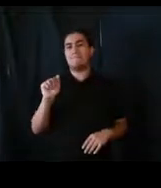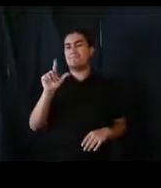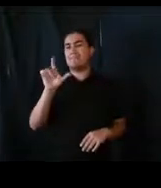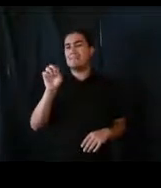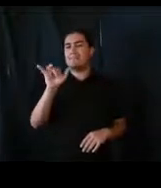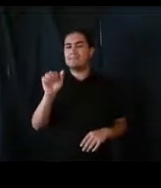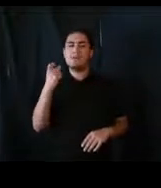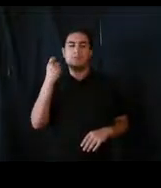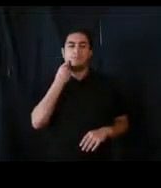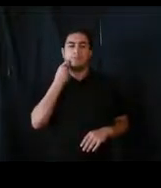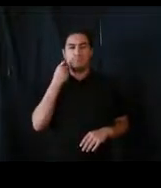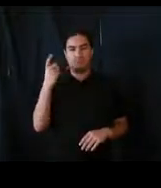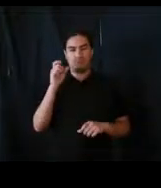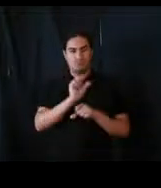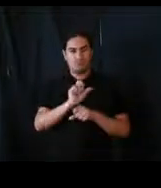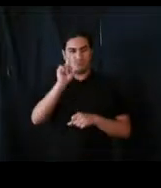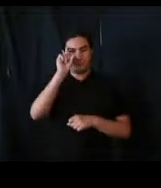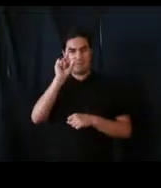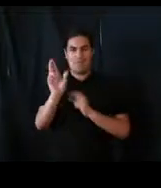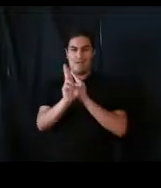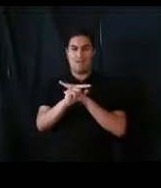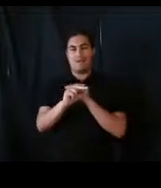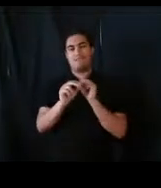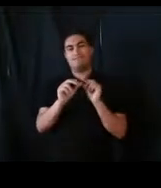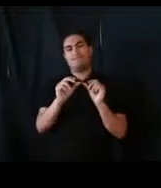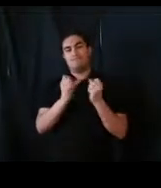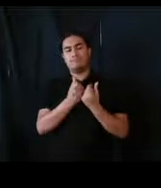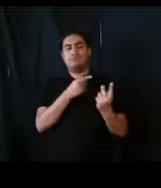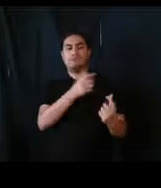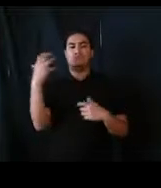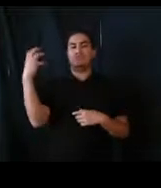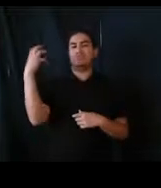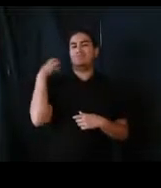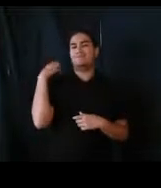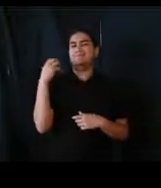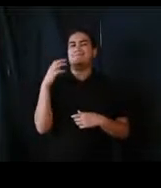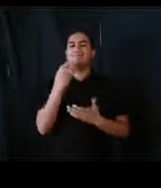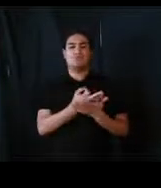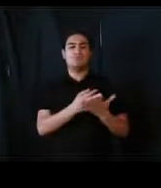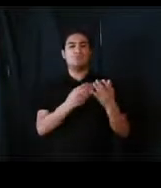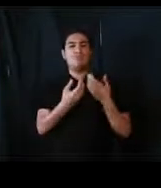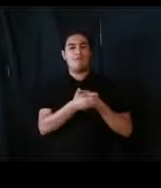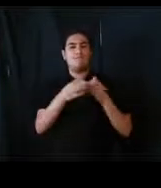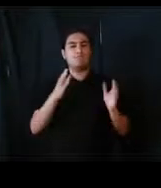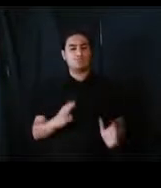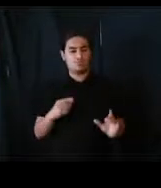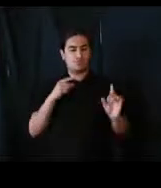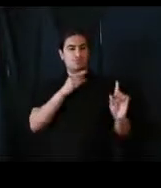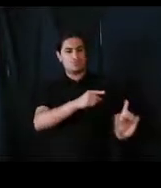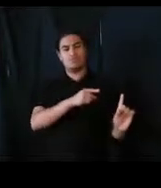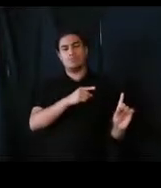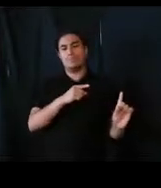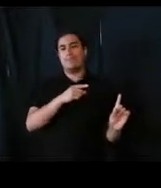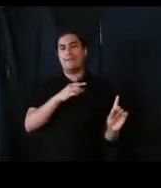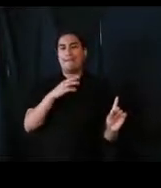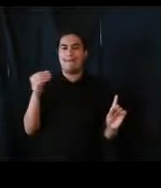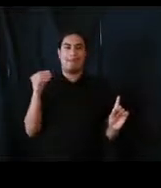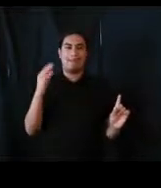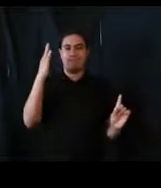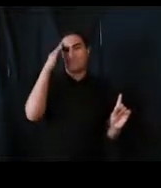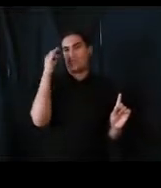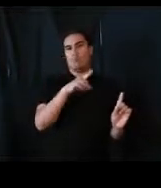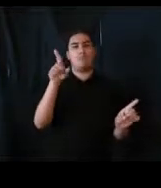highway administration a few years ago and she was our chief chief financial officer for the federal highway administration so i've known alyssa a long time was